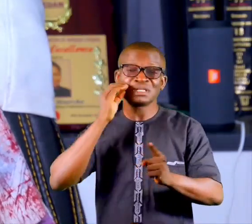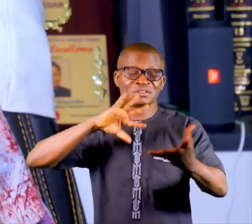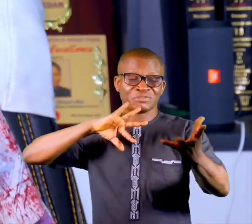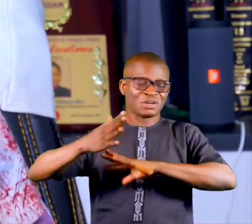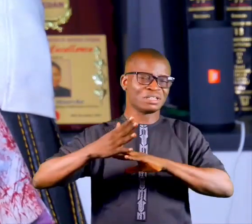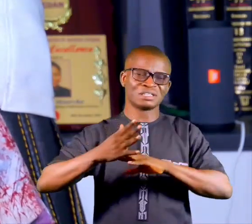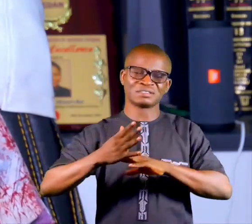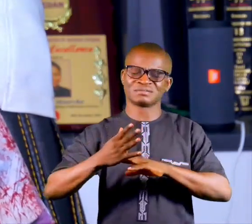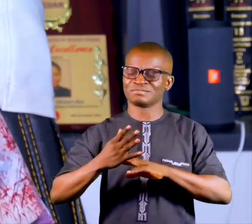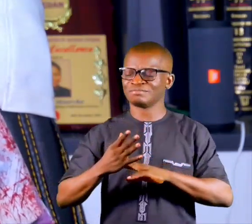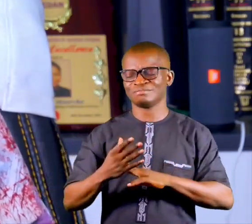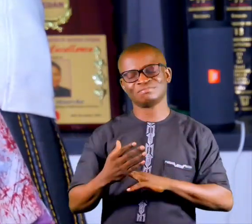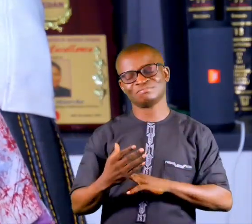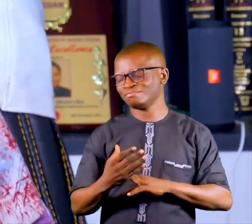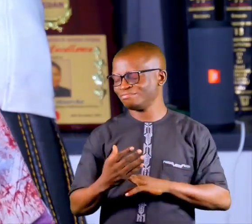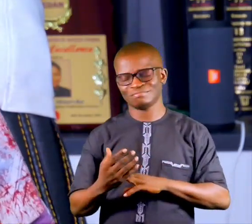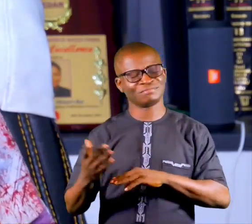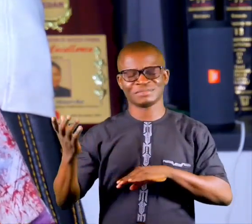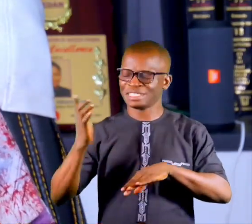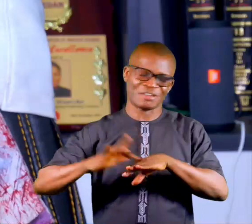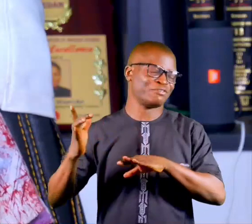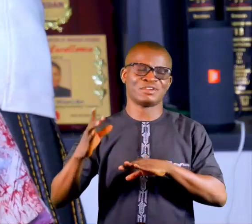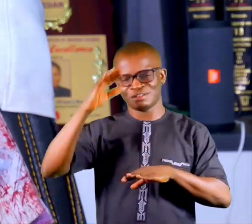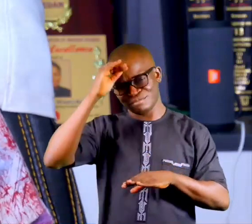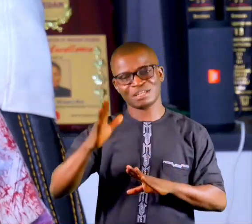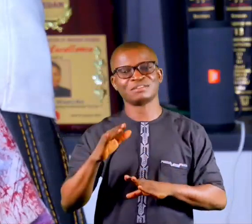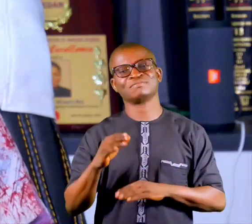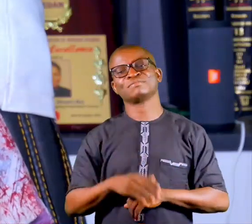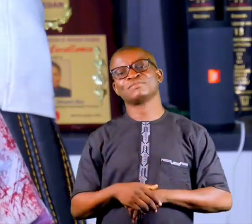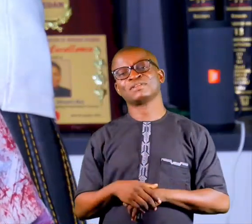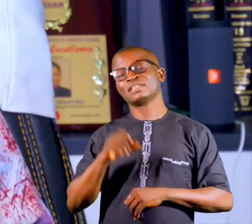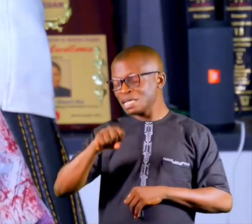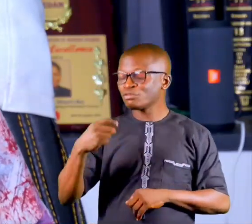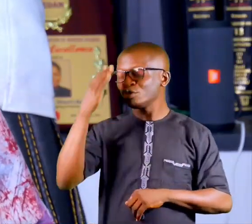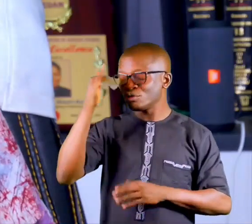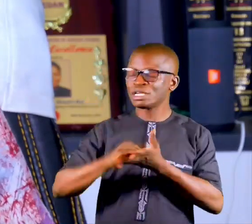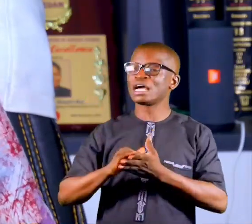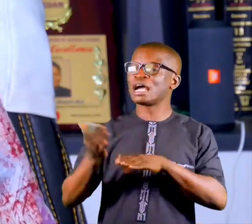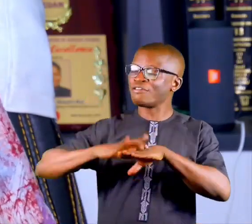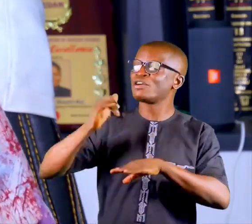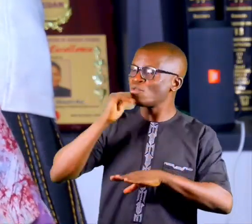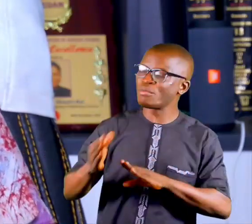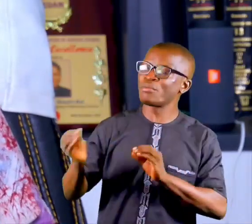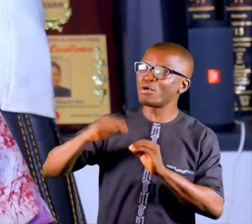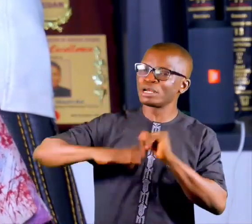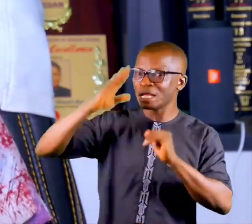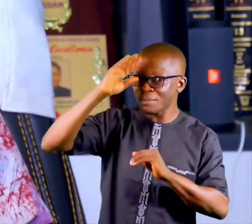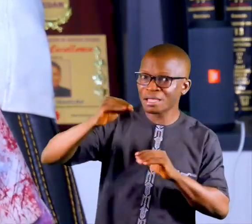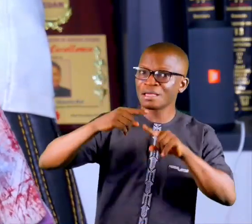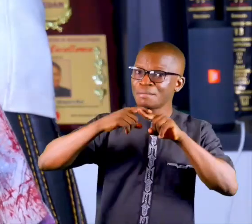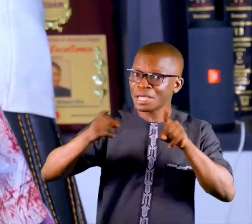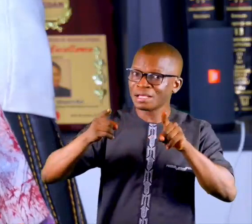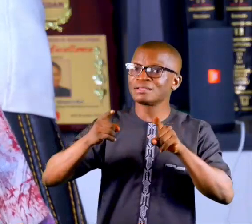no boundary, even though we know that issues of domestic violence affect women more than it affects